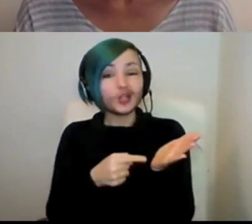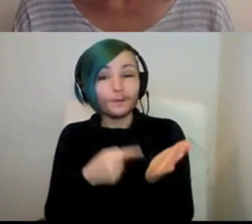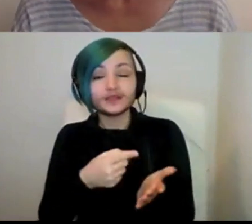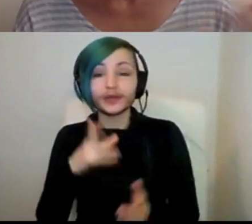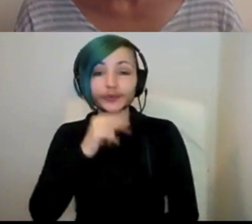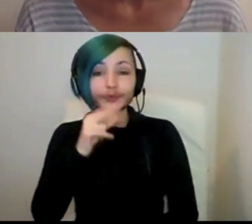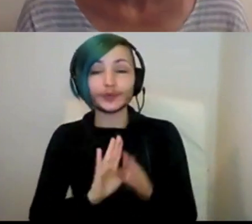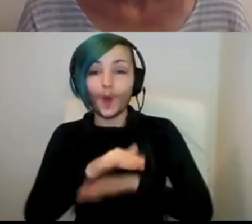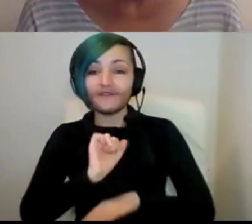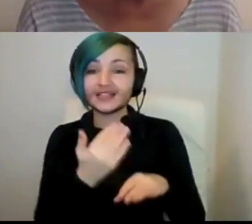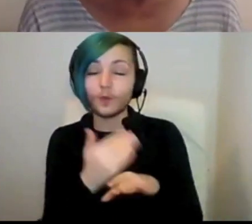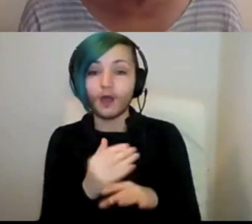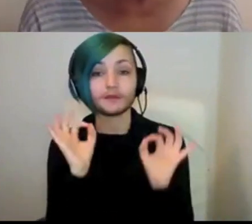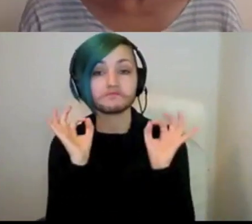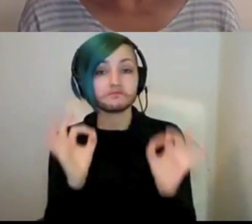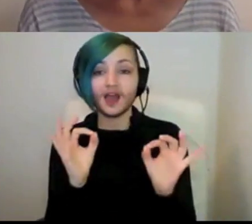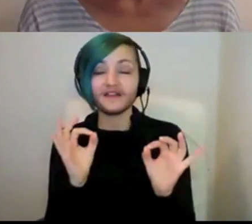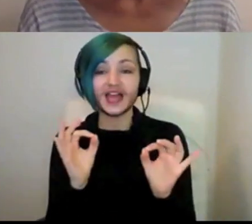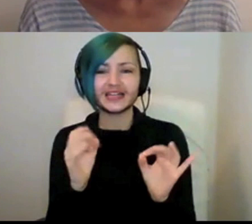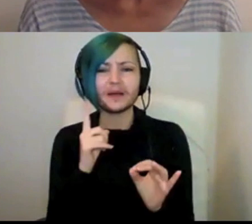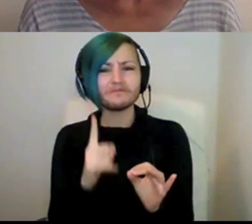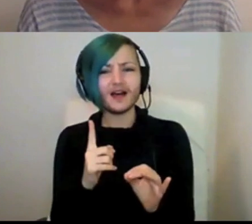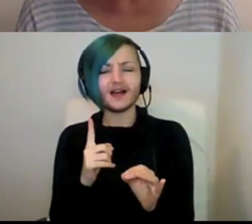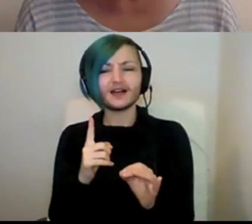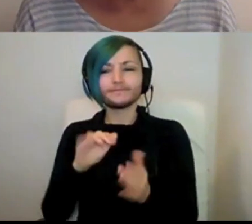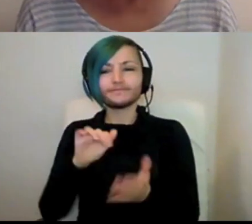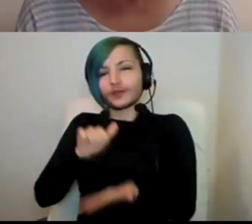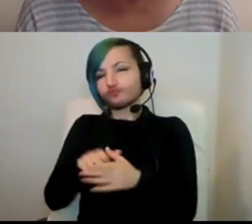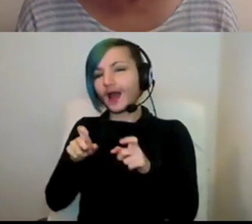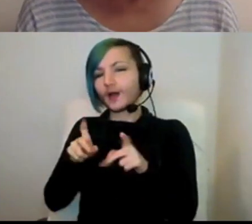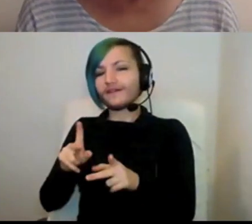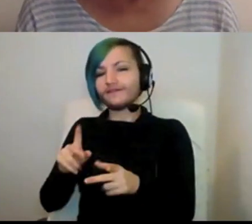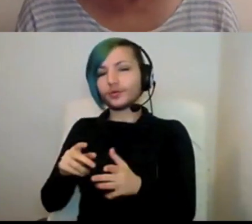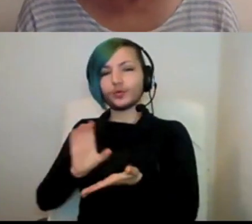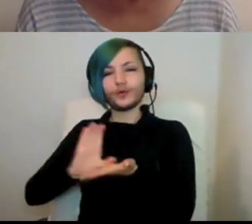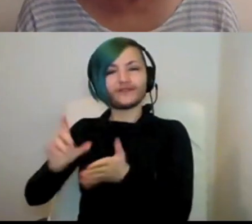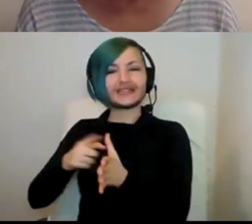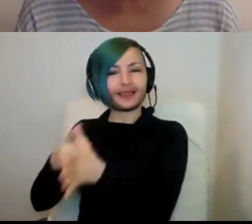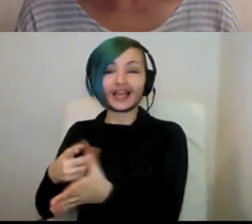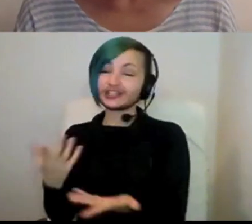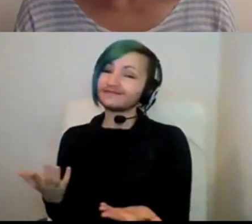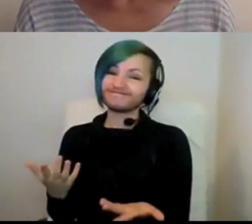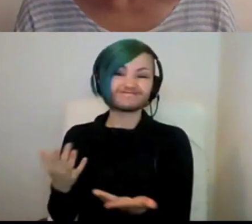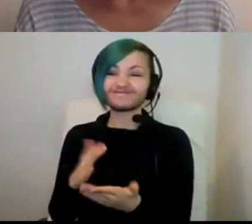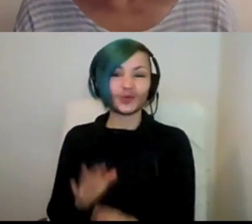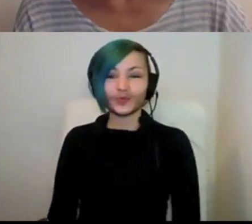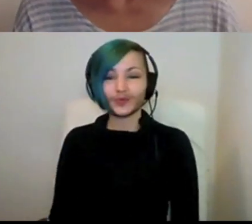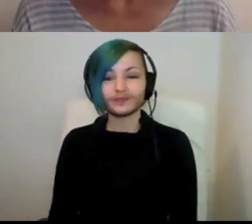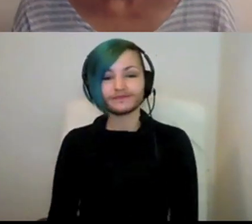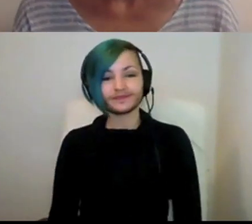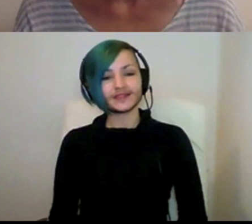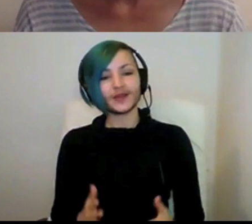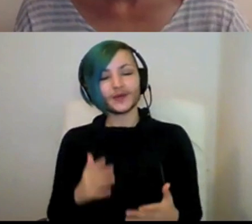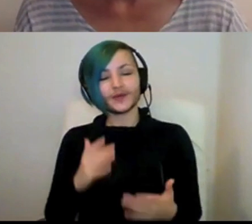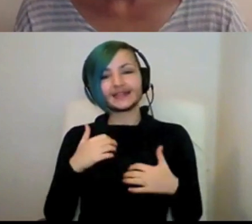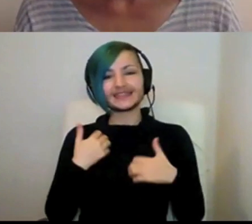beautifully, but can't always do it in the sort of usual way. And it is interesting because I think as sort of Naina and Thompson and other people have